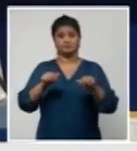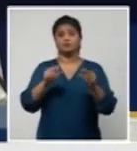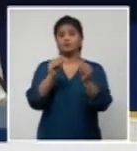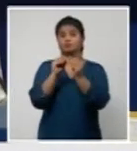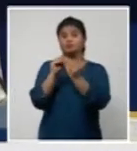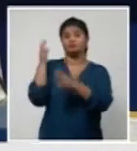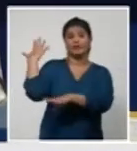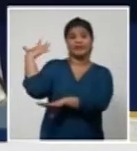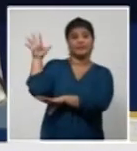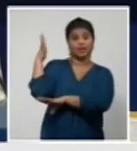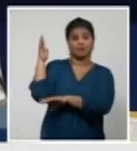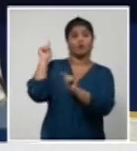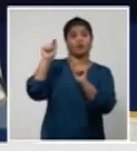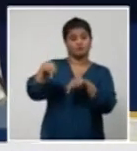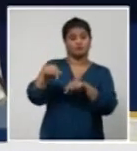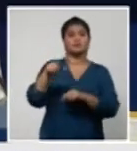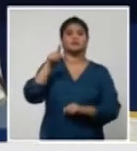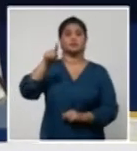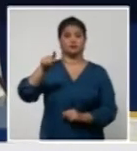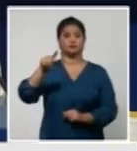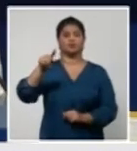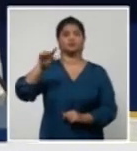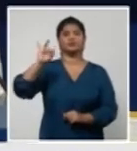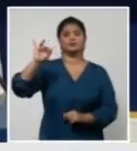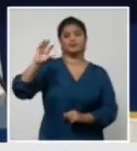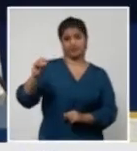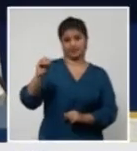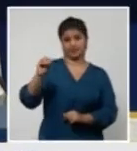confirmed cases, meaning that